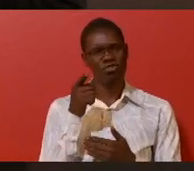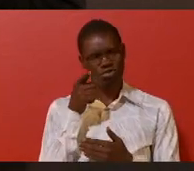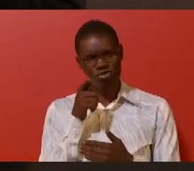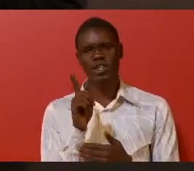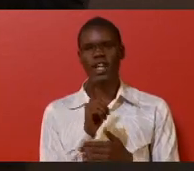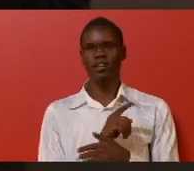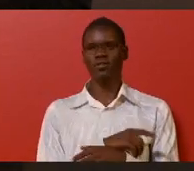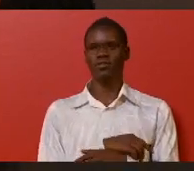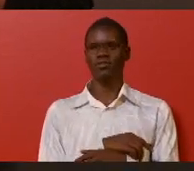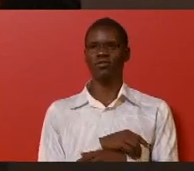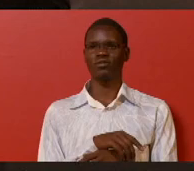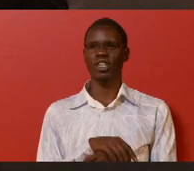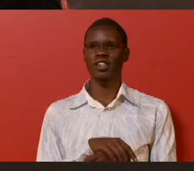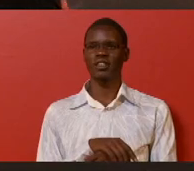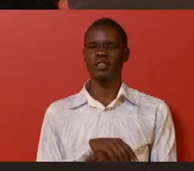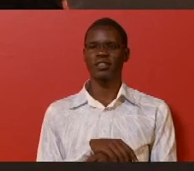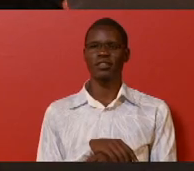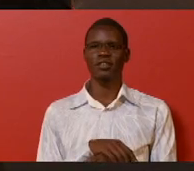yourself.